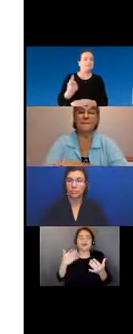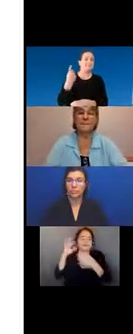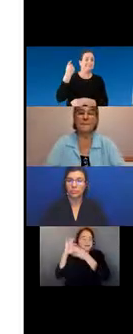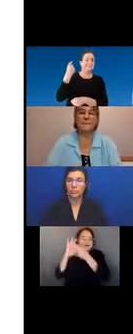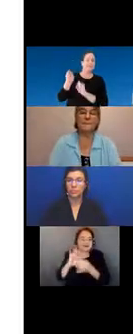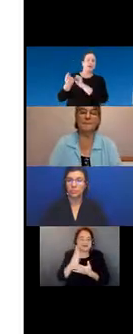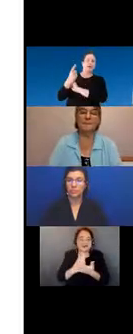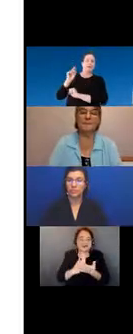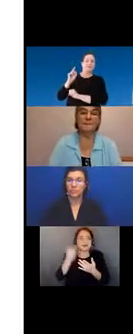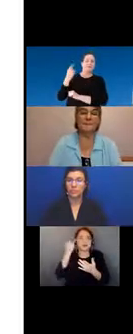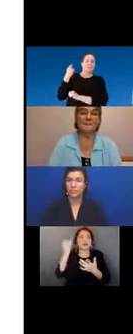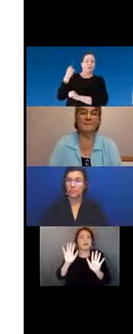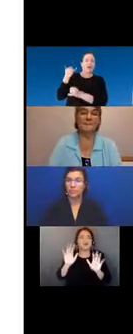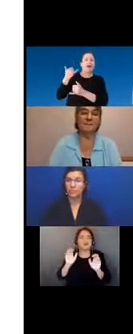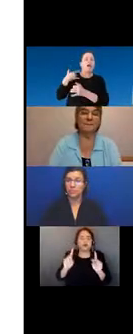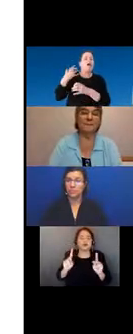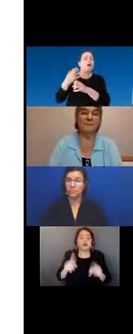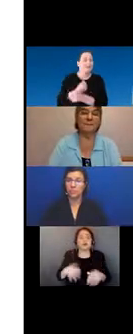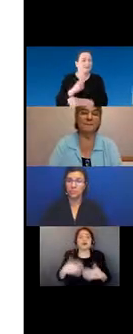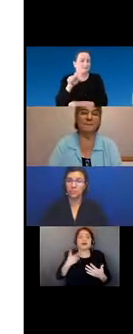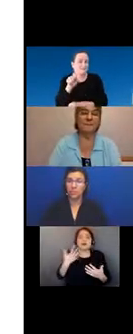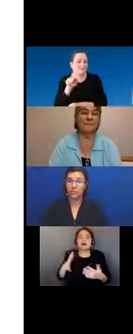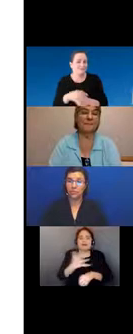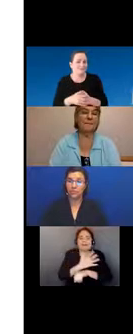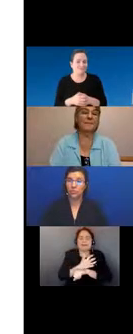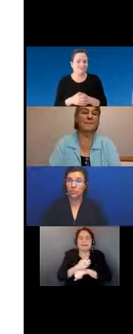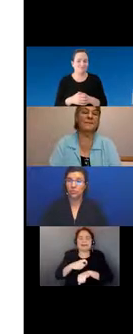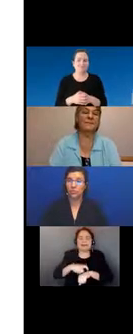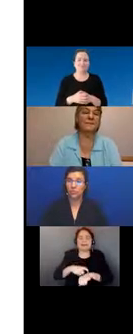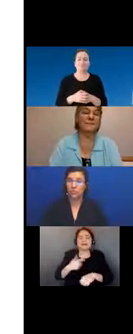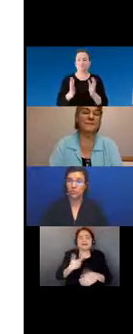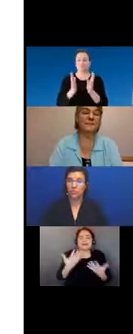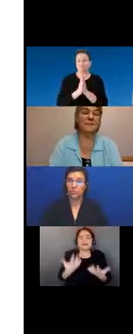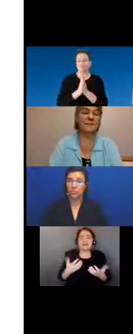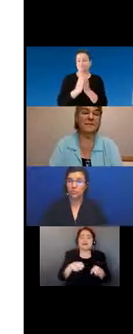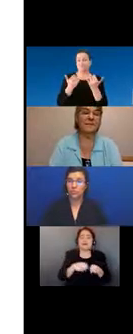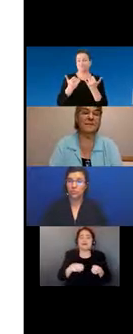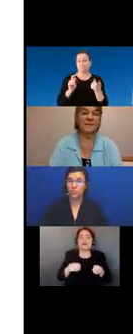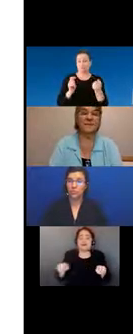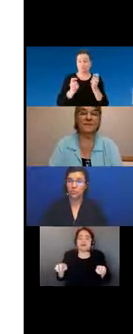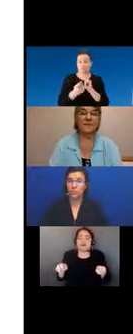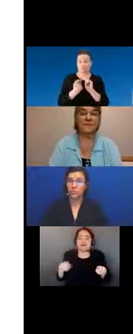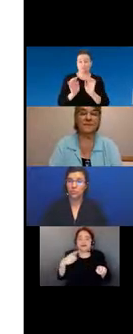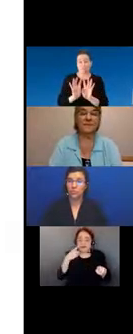of time, now we are going to move to the panelists. So if Sheena, can